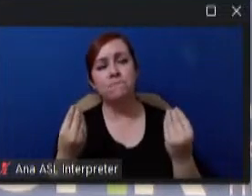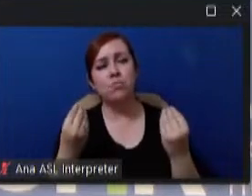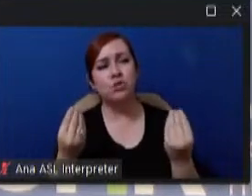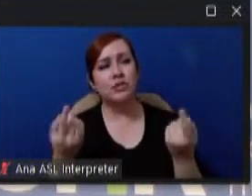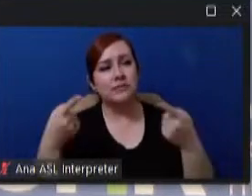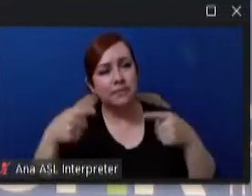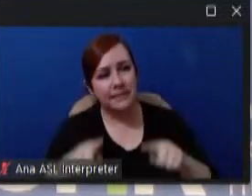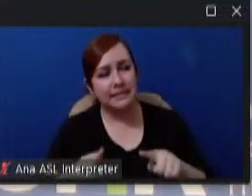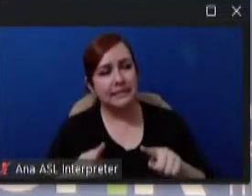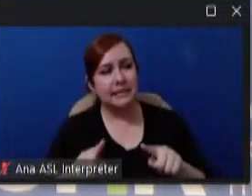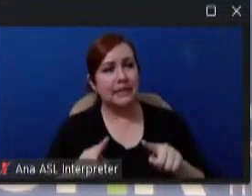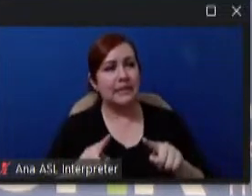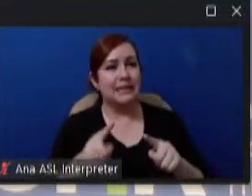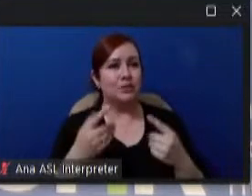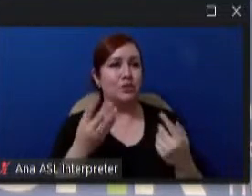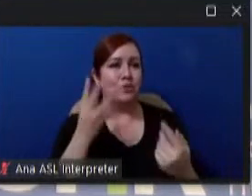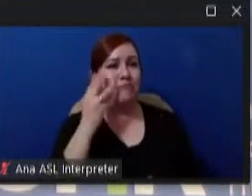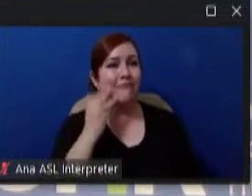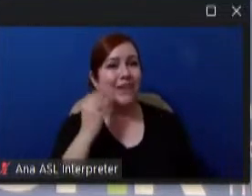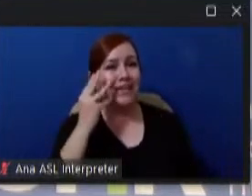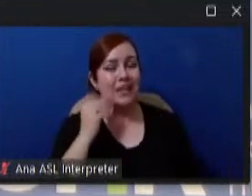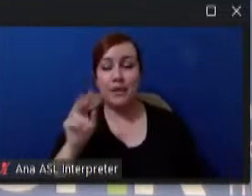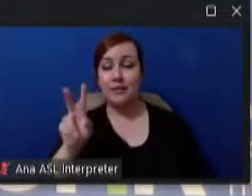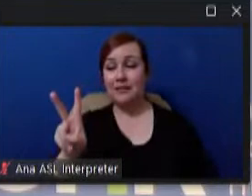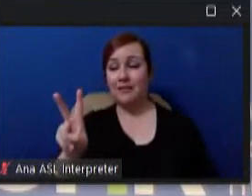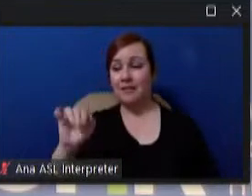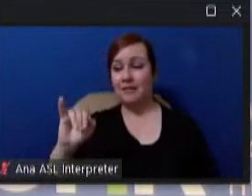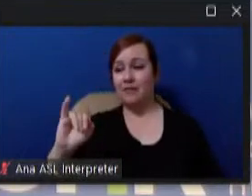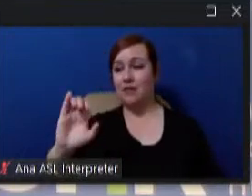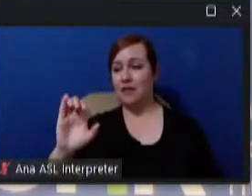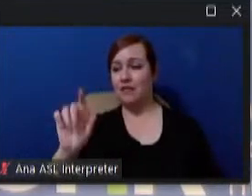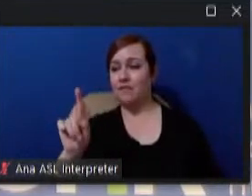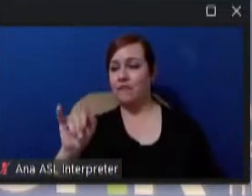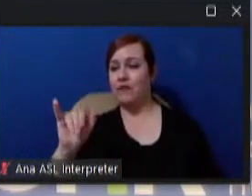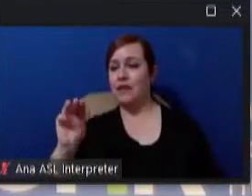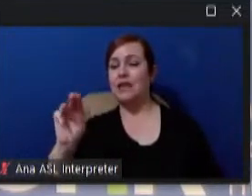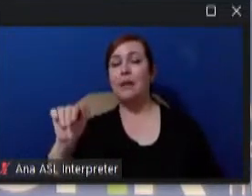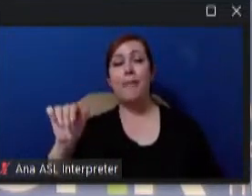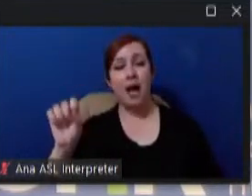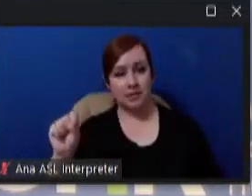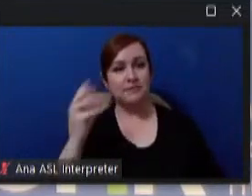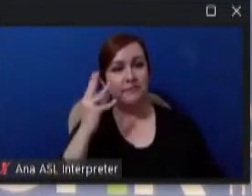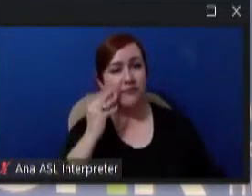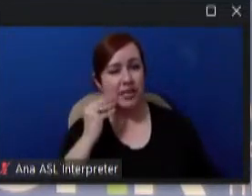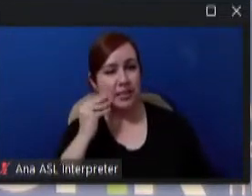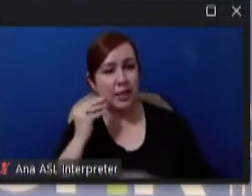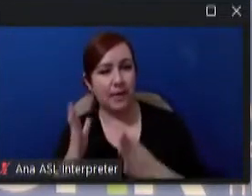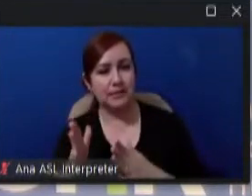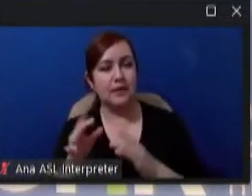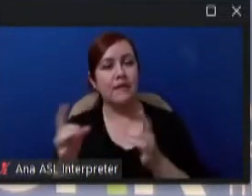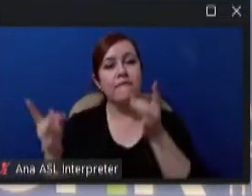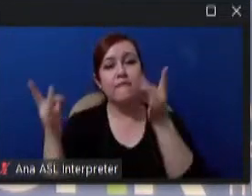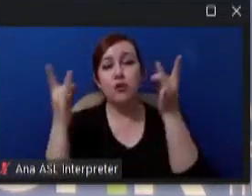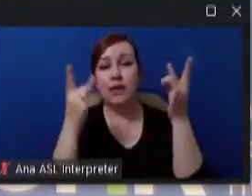In many cases, these women and girls are victims of multiple forms of